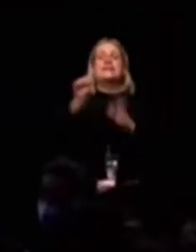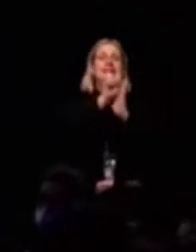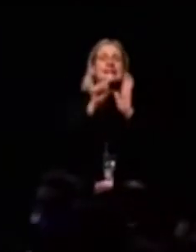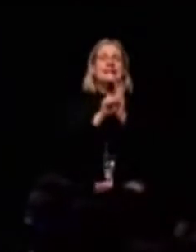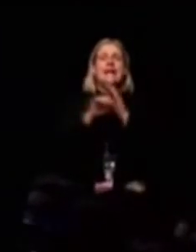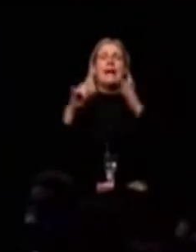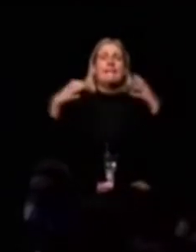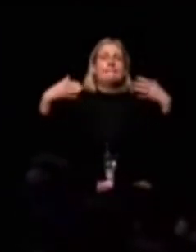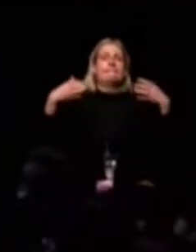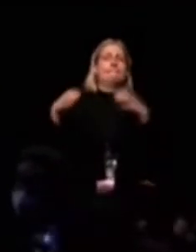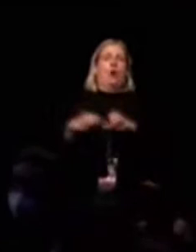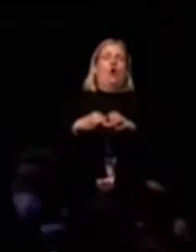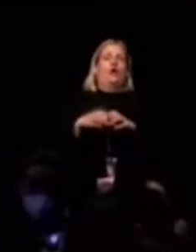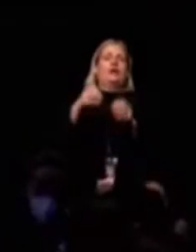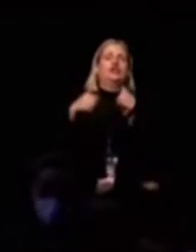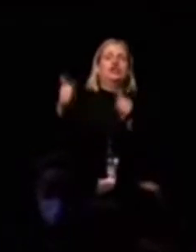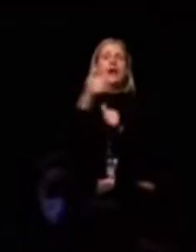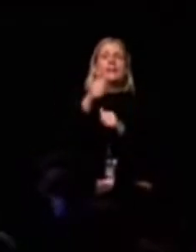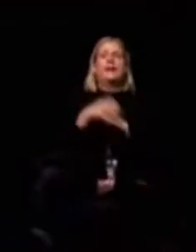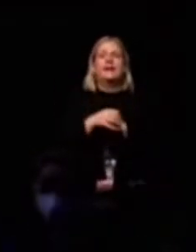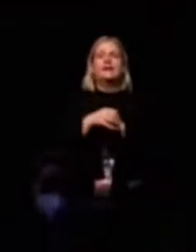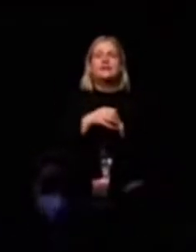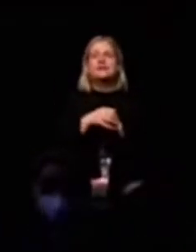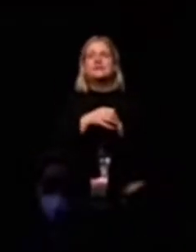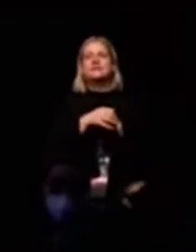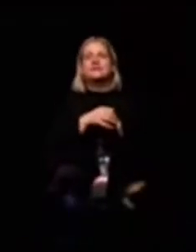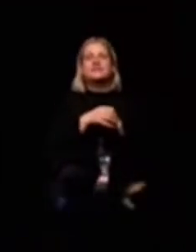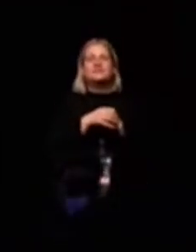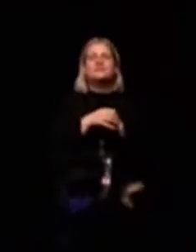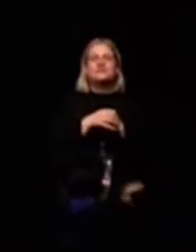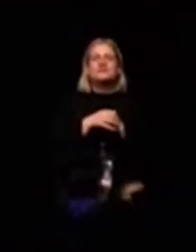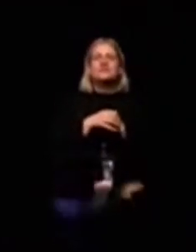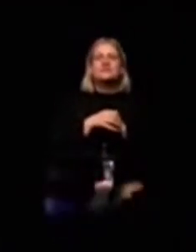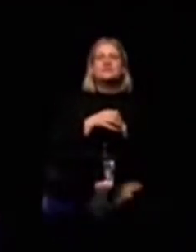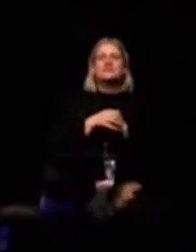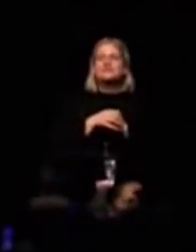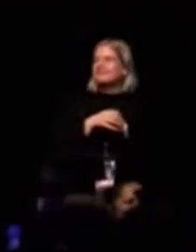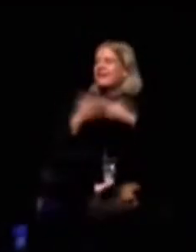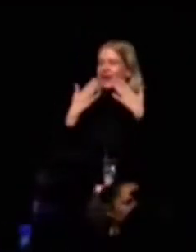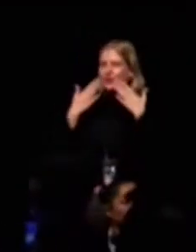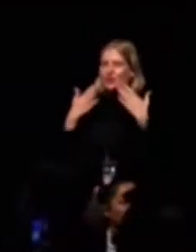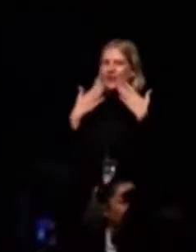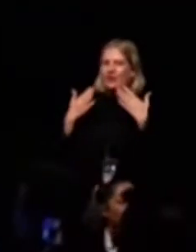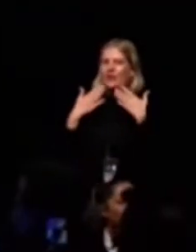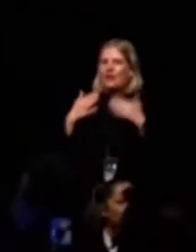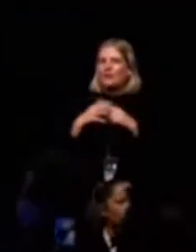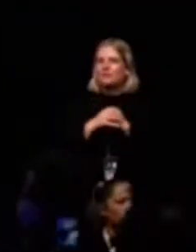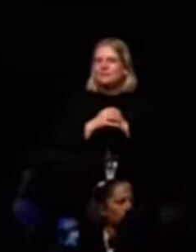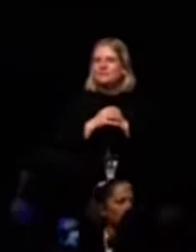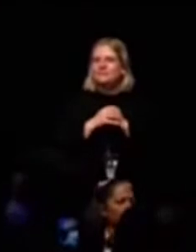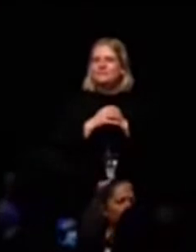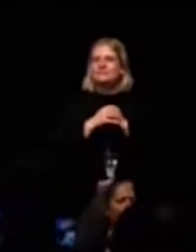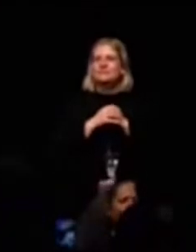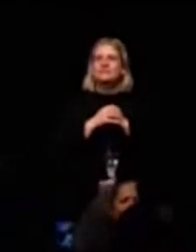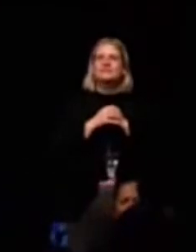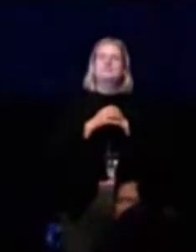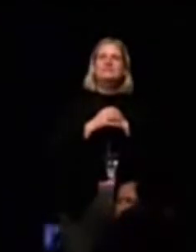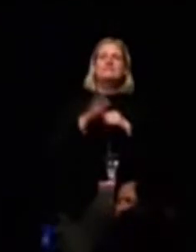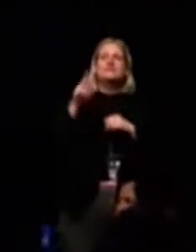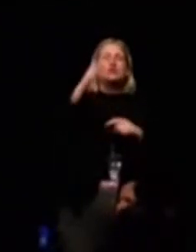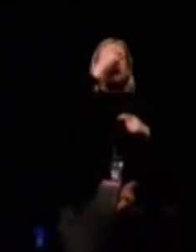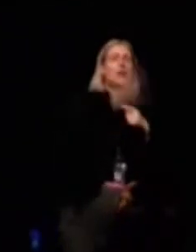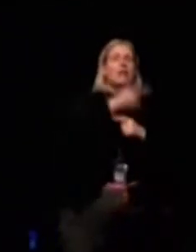a leader at a time when our party needs you, Jay Jacobs. Thank you. And to my brothers